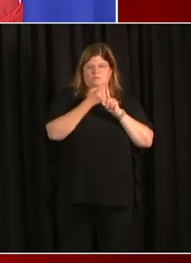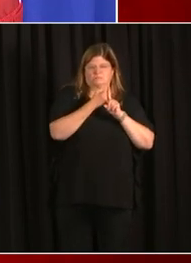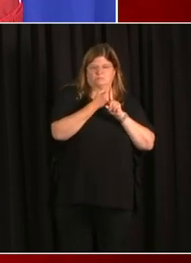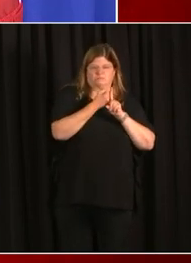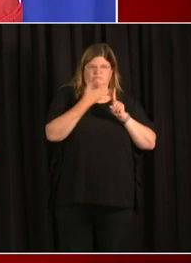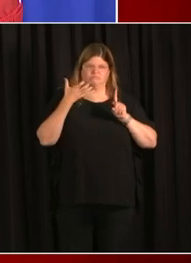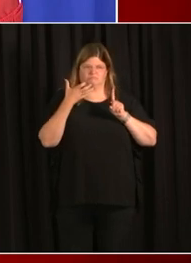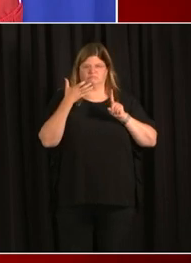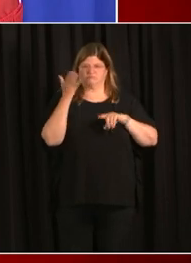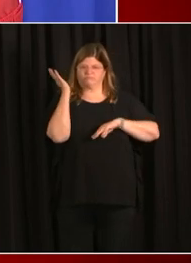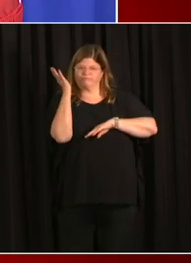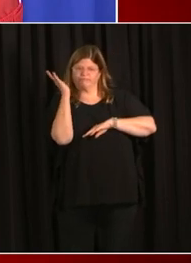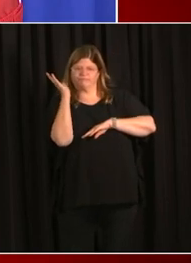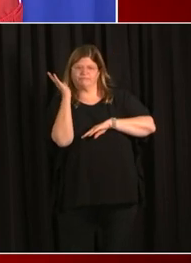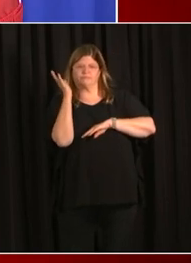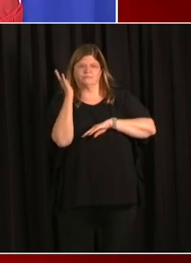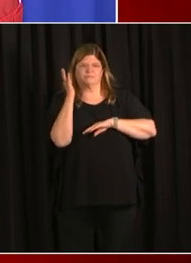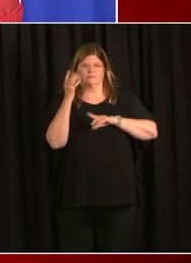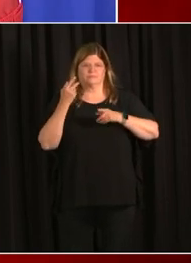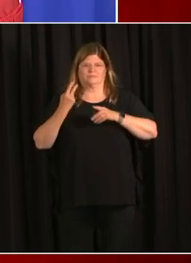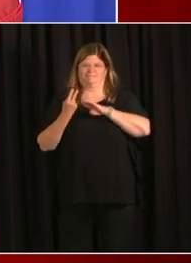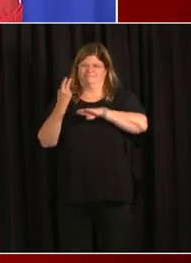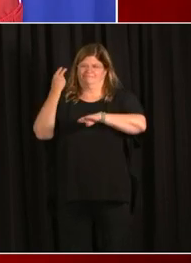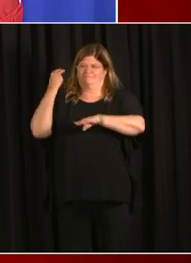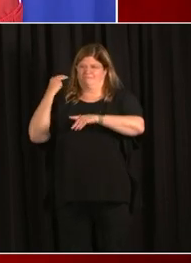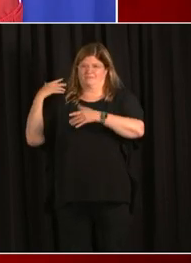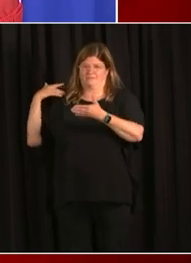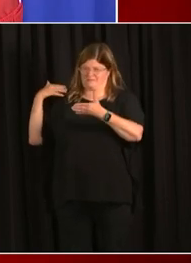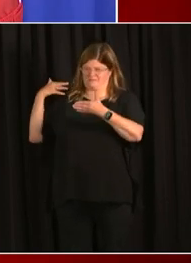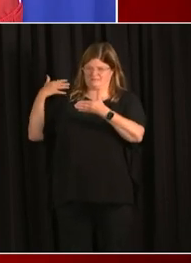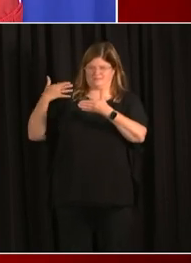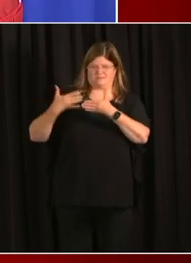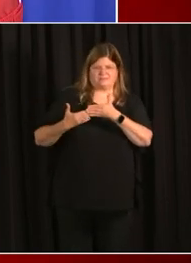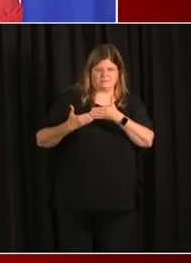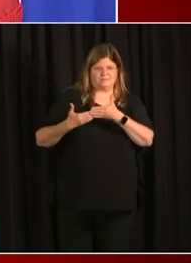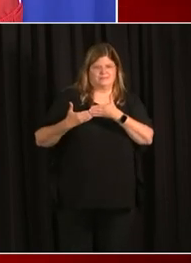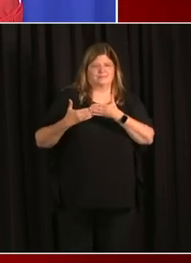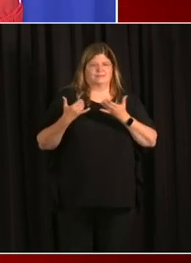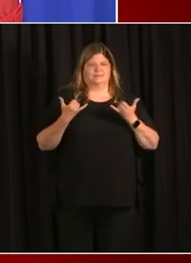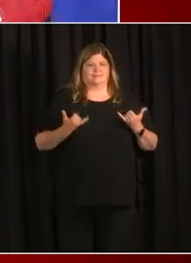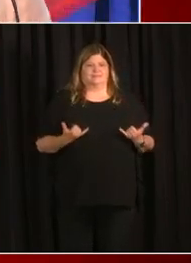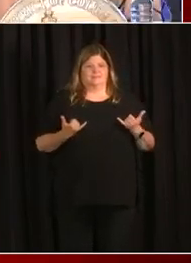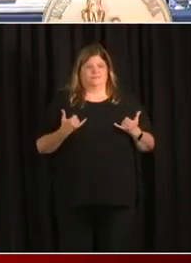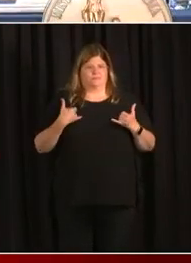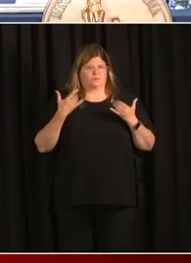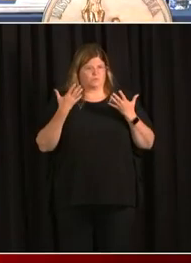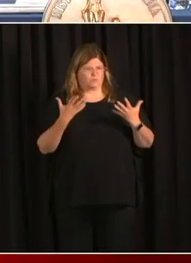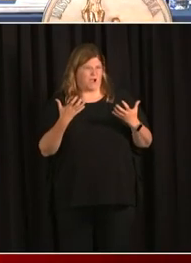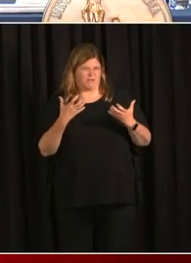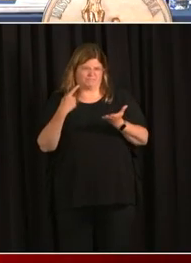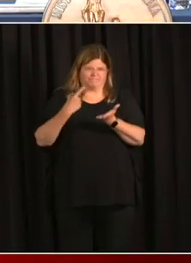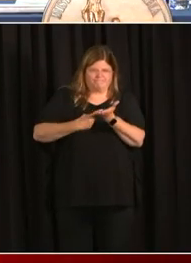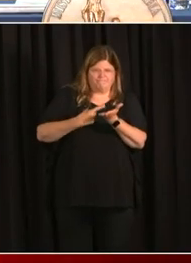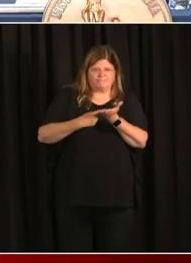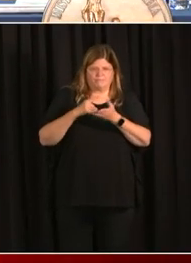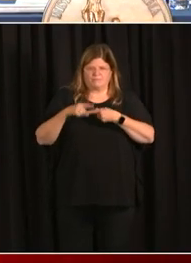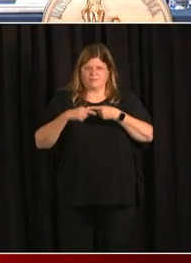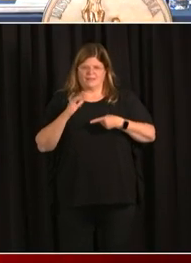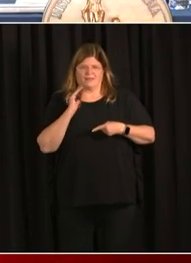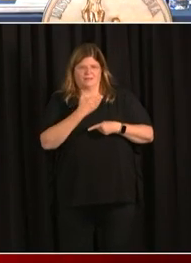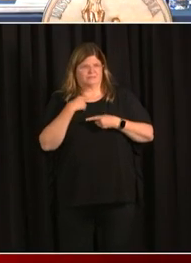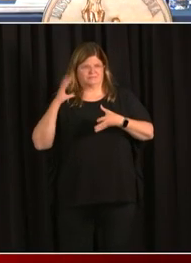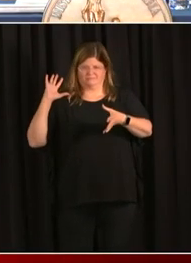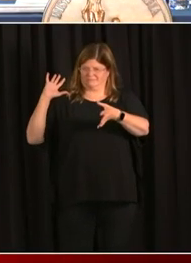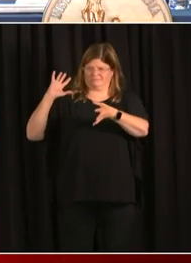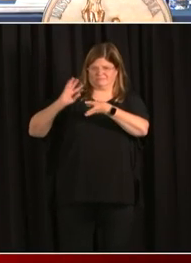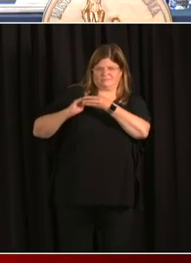look back over the last 6 months to talk to you a little bit more about our experience over